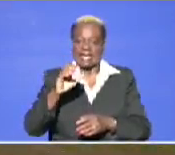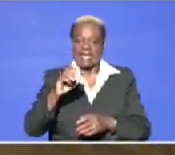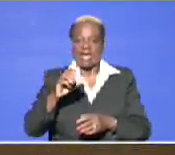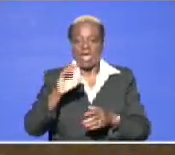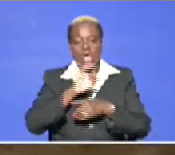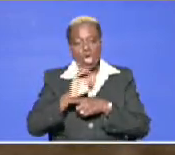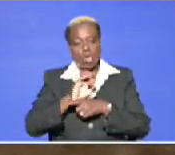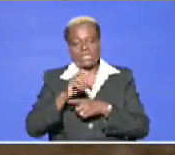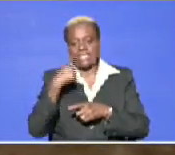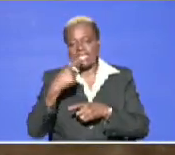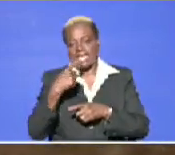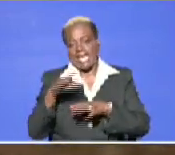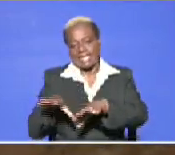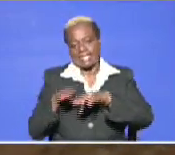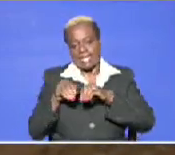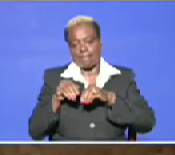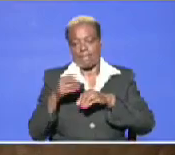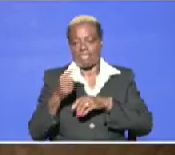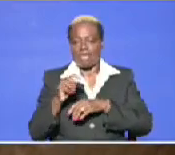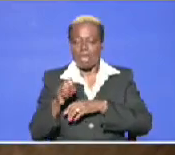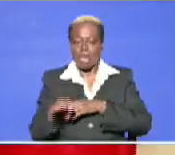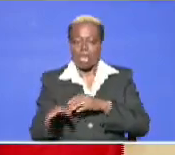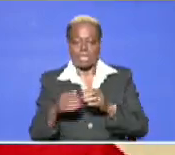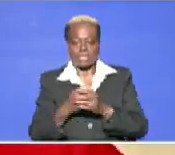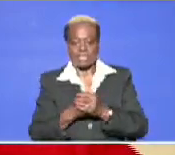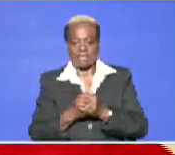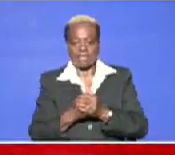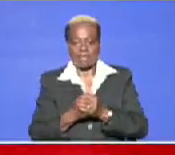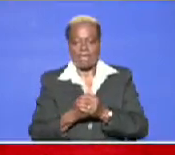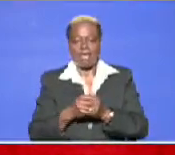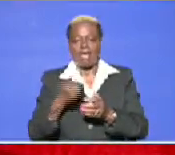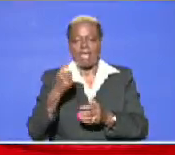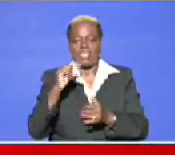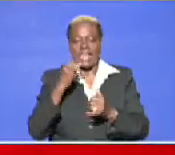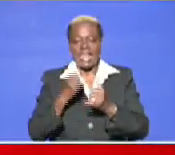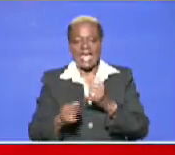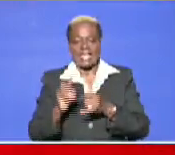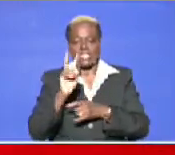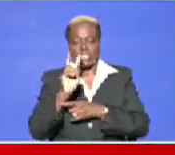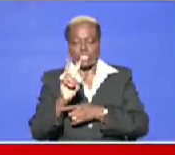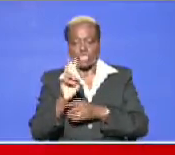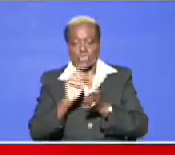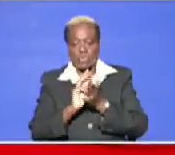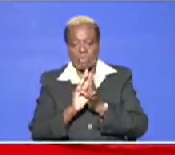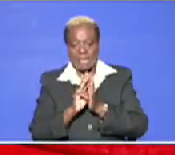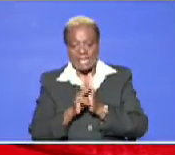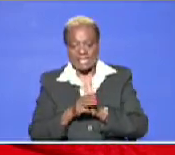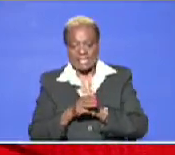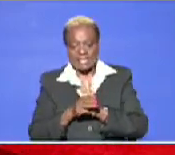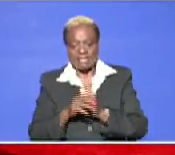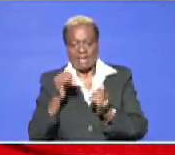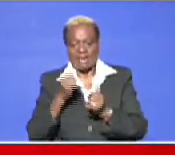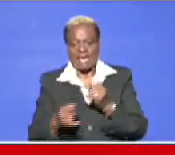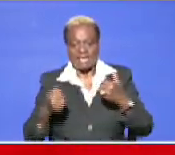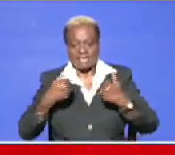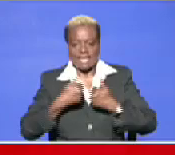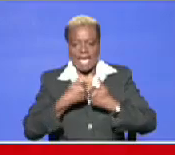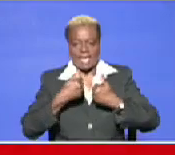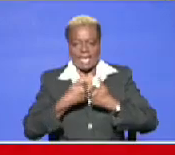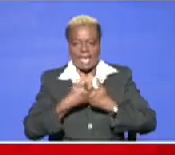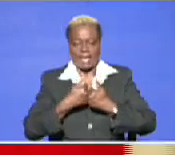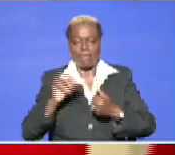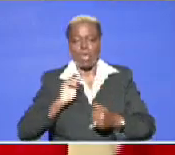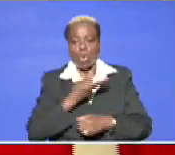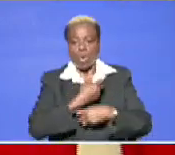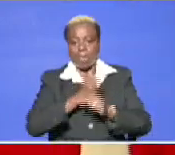defeat highlight a much larger issue. The last 2 minutes, I think in the last inning, we made some crucial errors